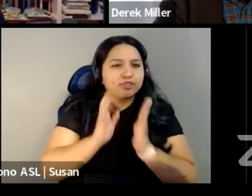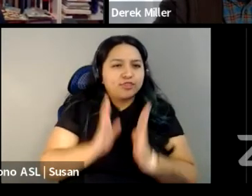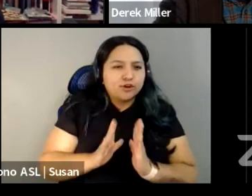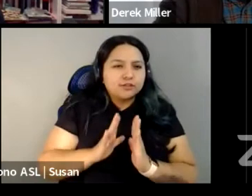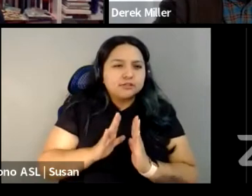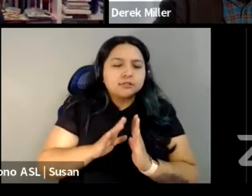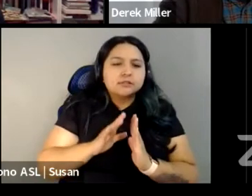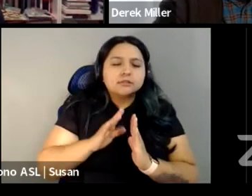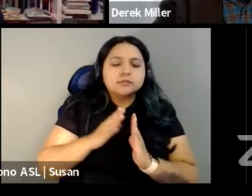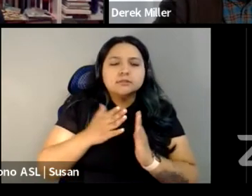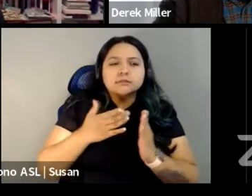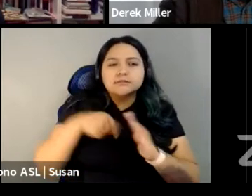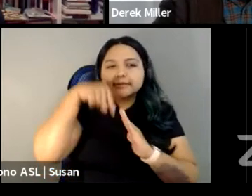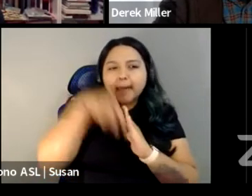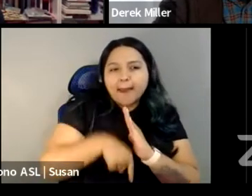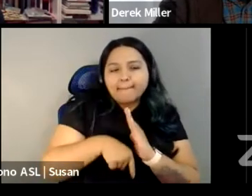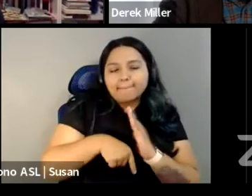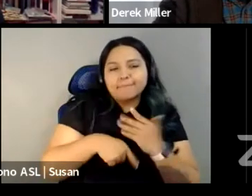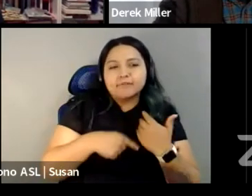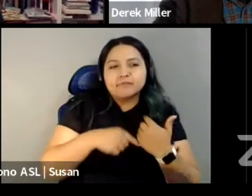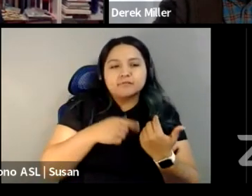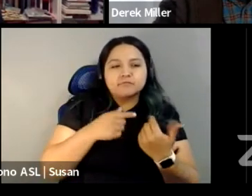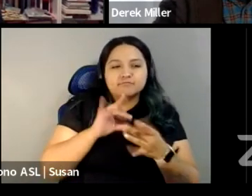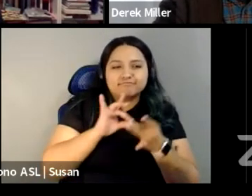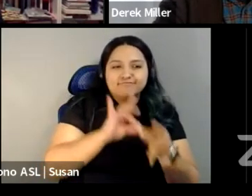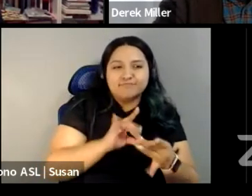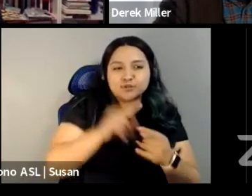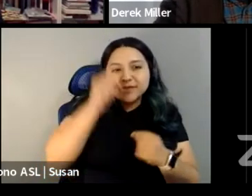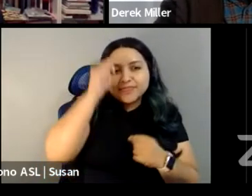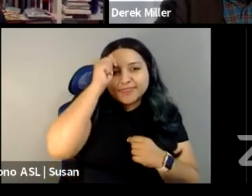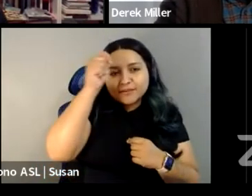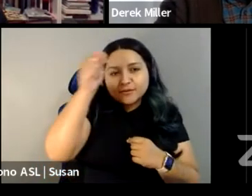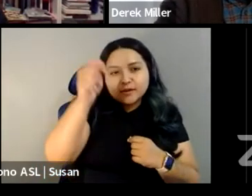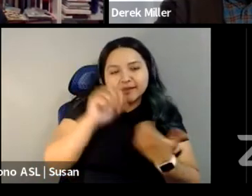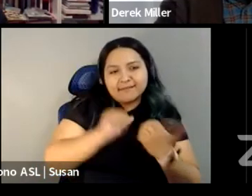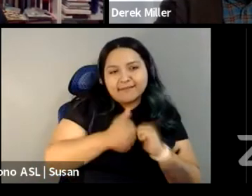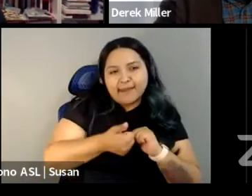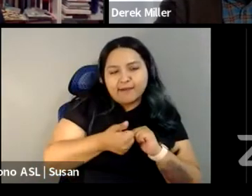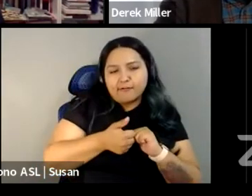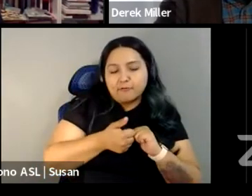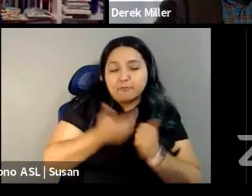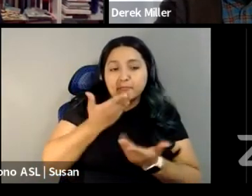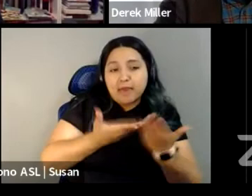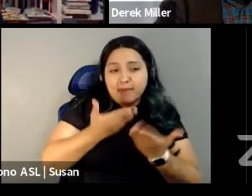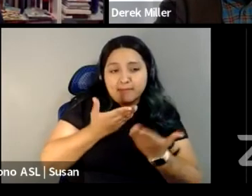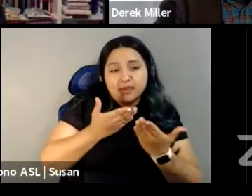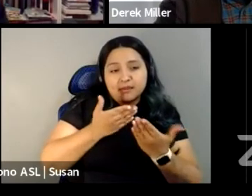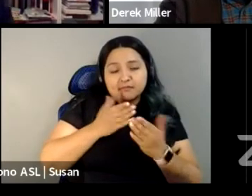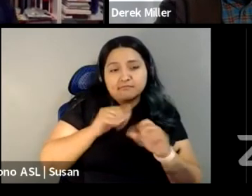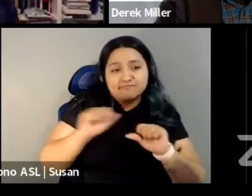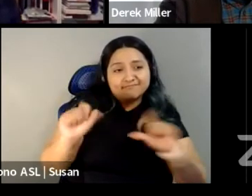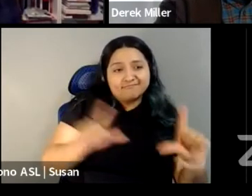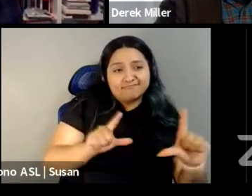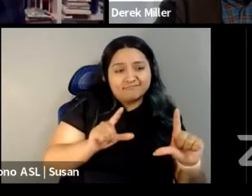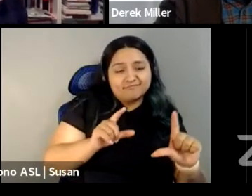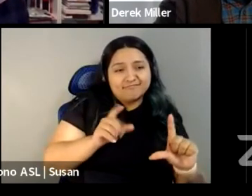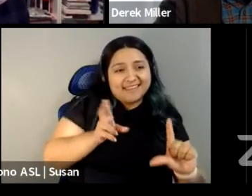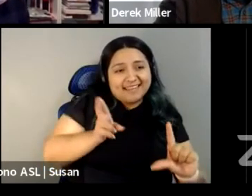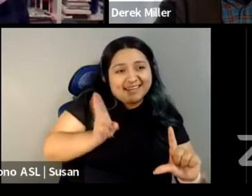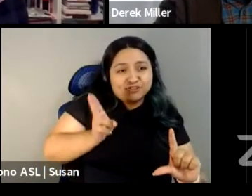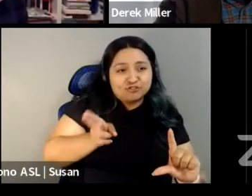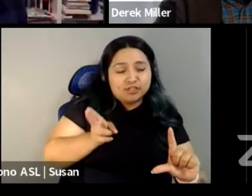theoretical conversations, and how or whether that informed any of the histories, particularly the later 20th century.